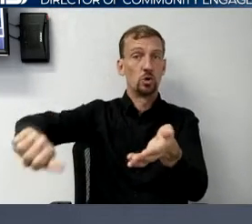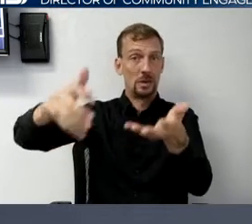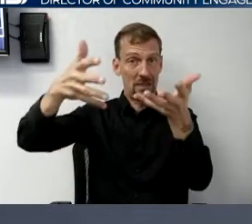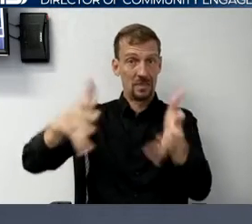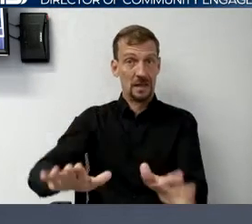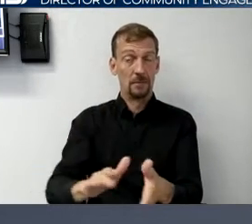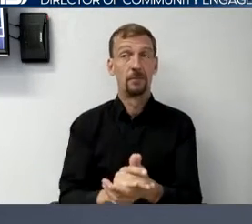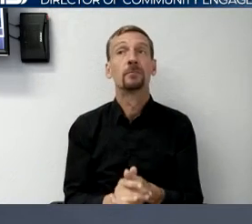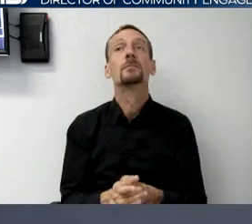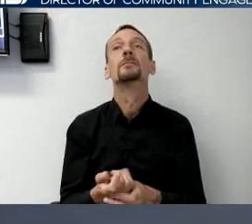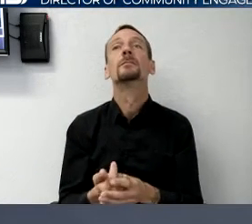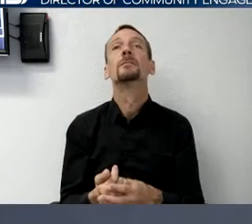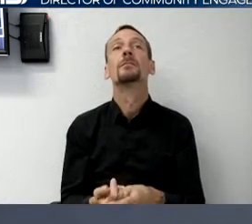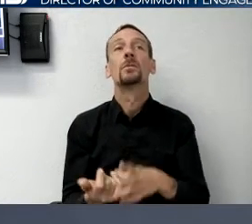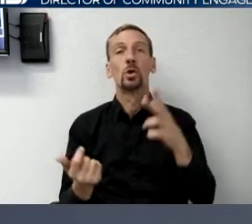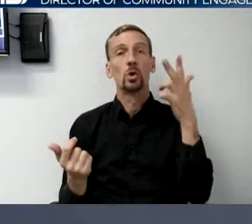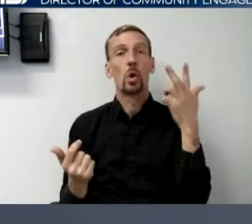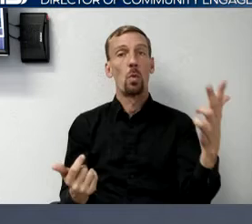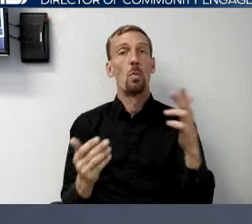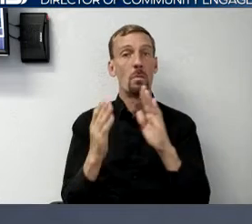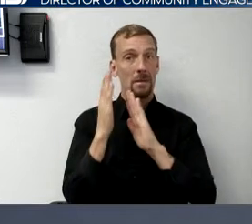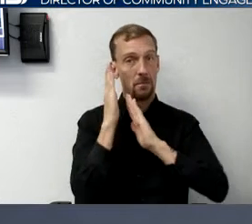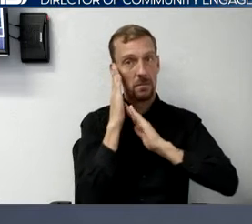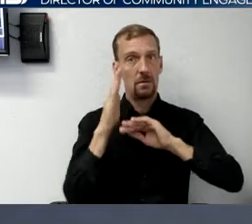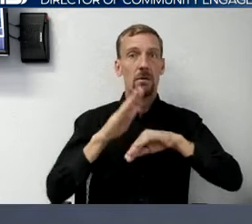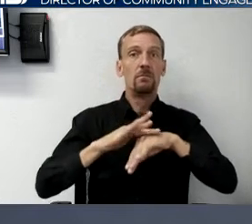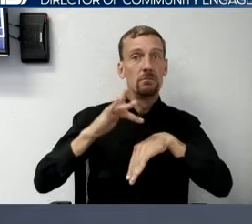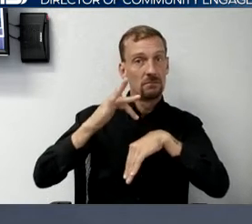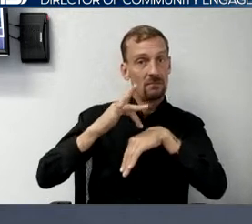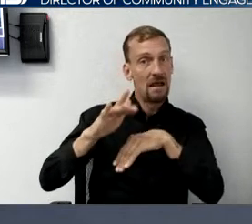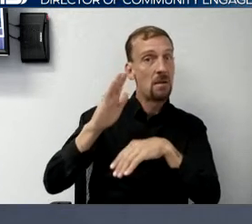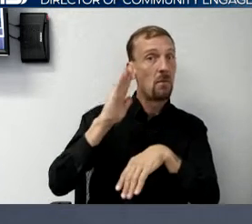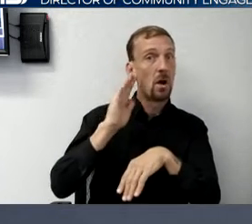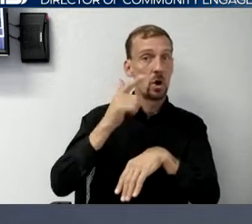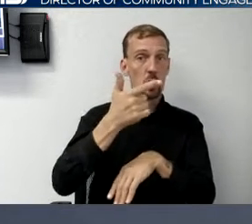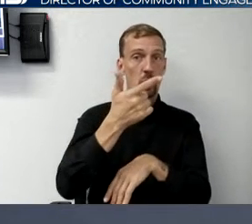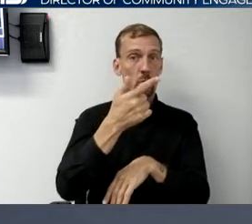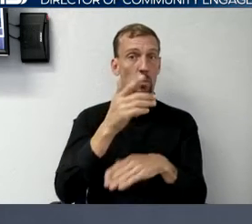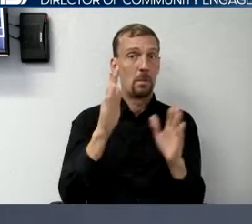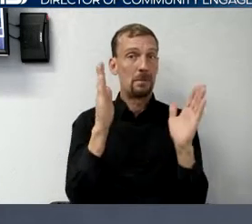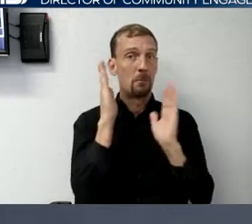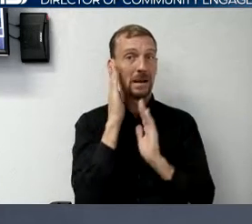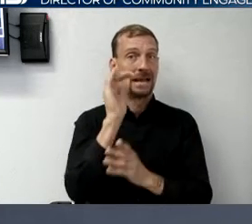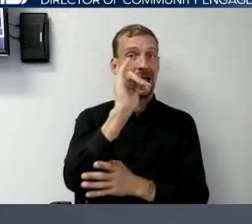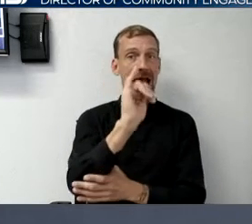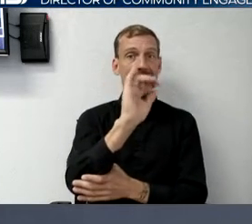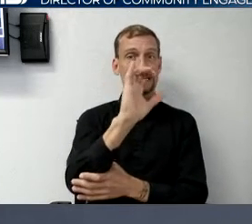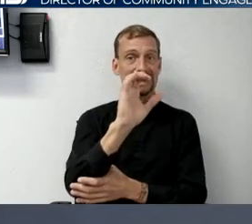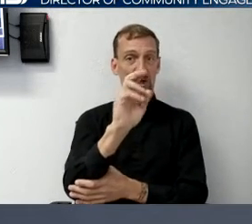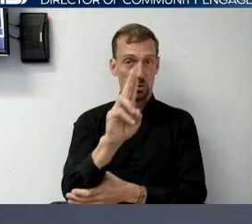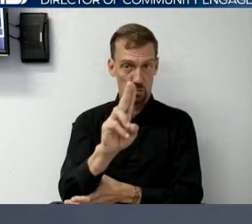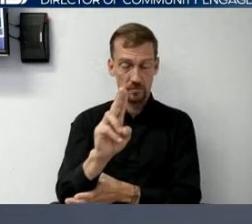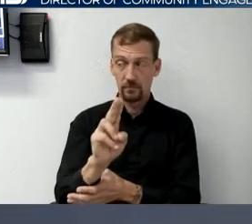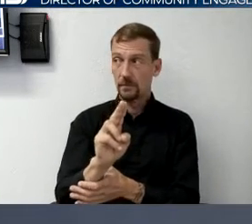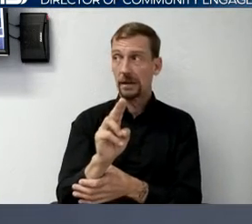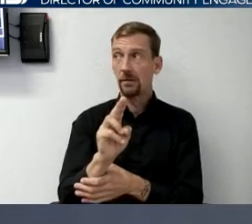unit. And we have 3 beds available in our 21-bed ICU.